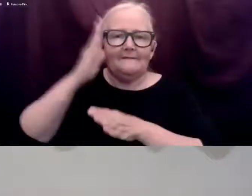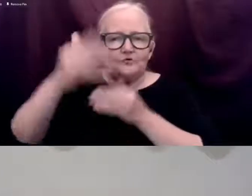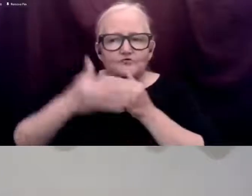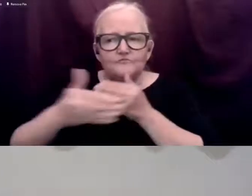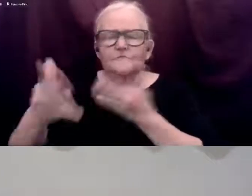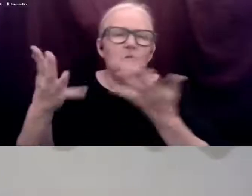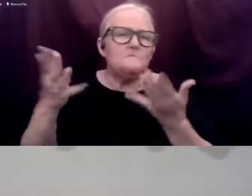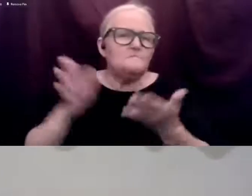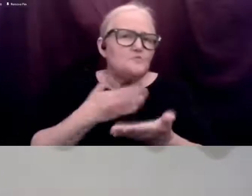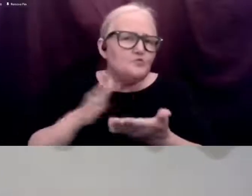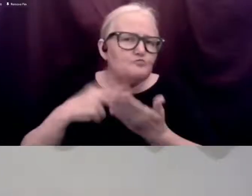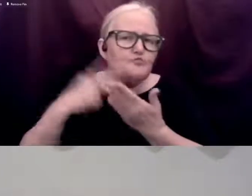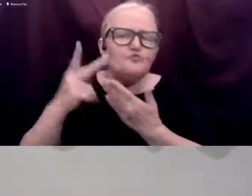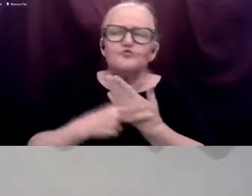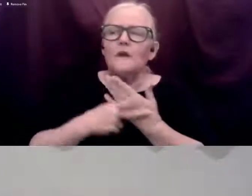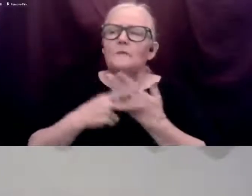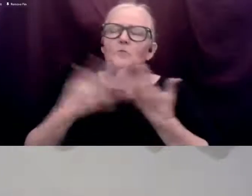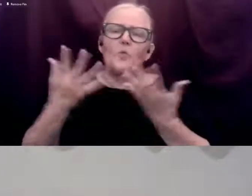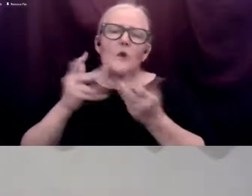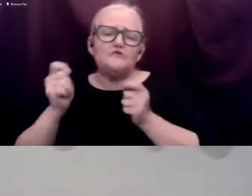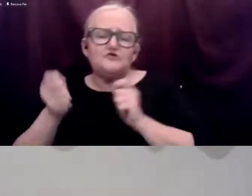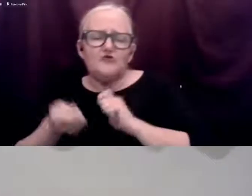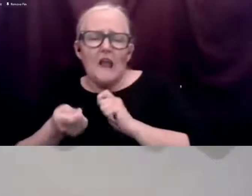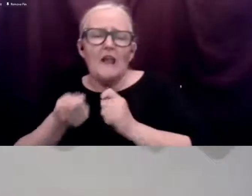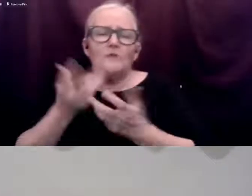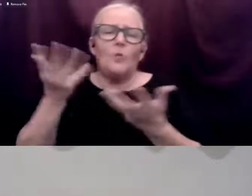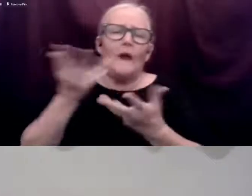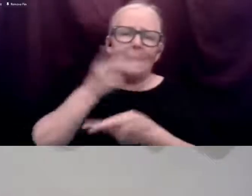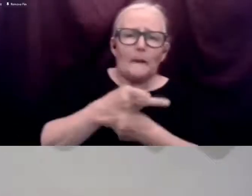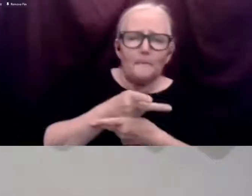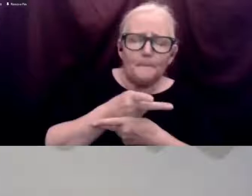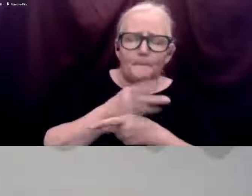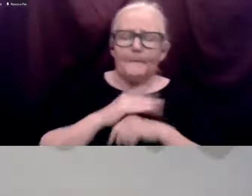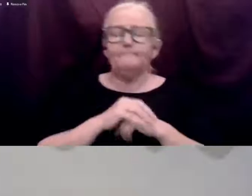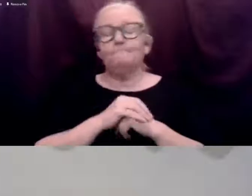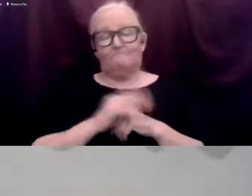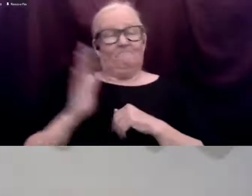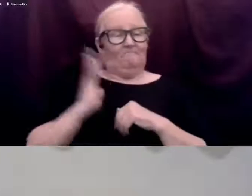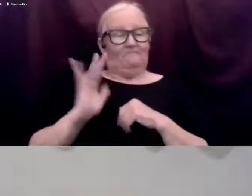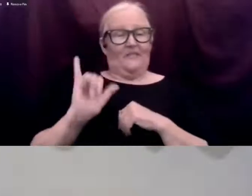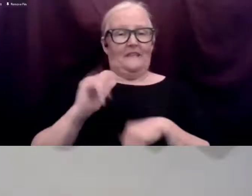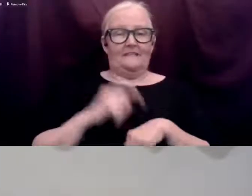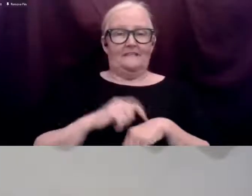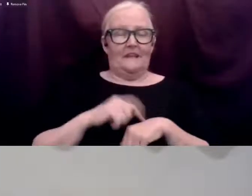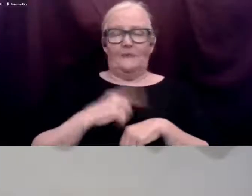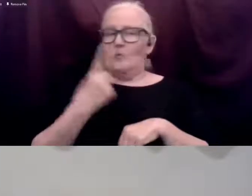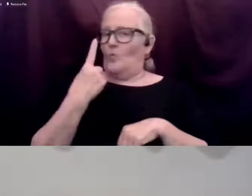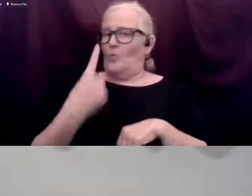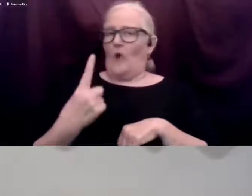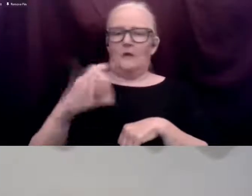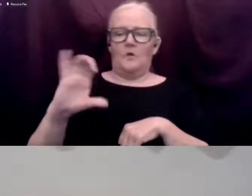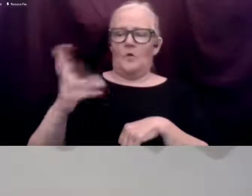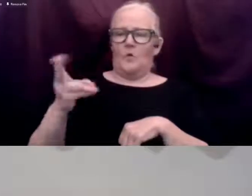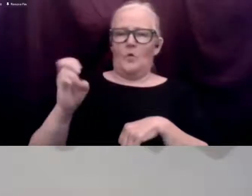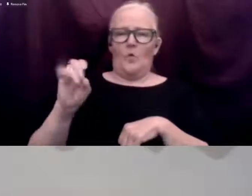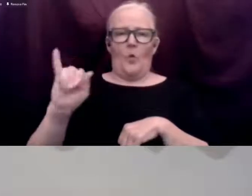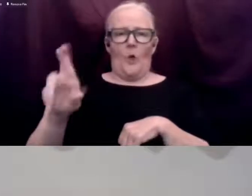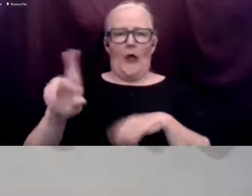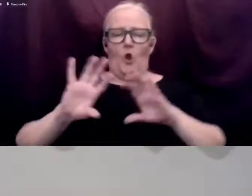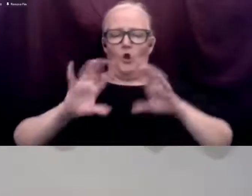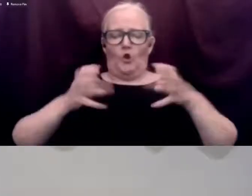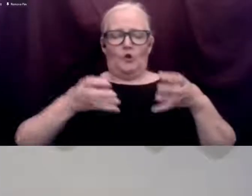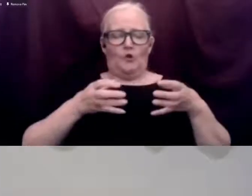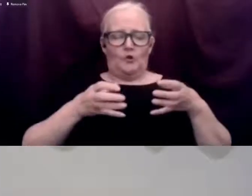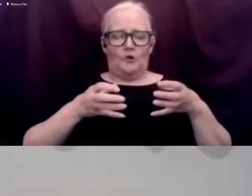what we might keep. At the time, there was only the choir. It was just Phyllis, the choir, and